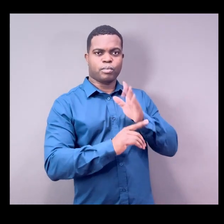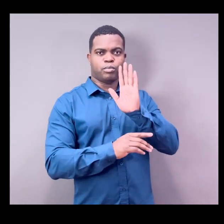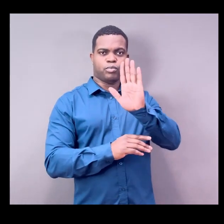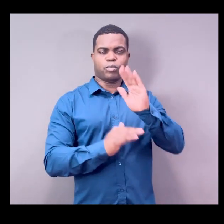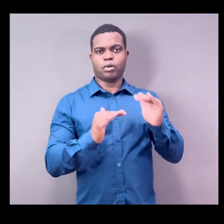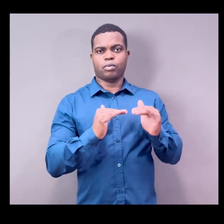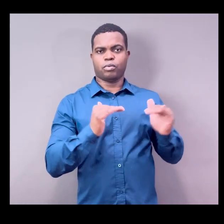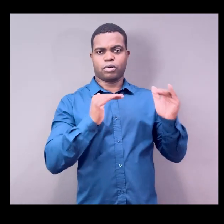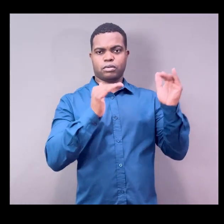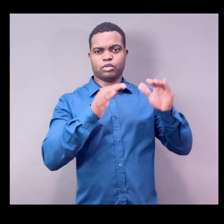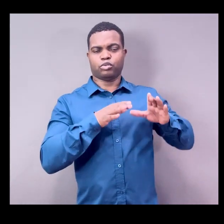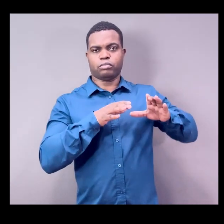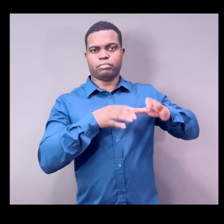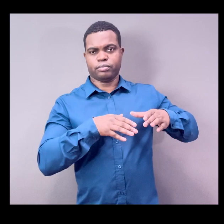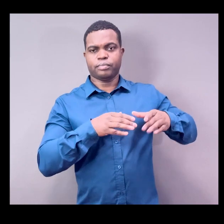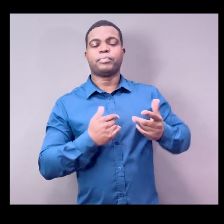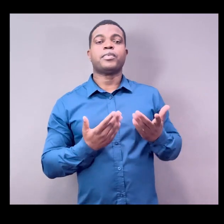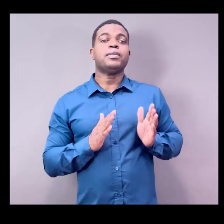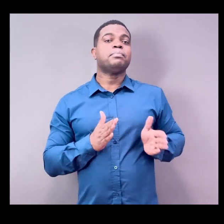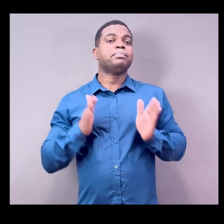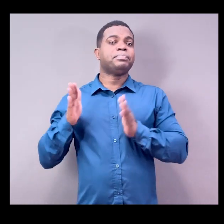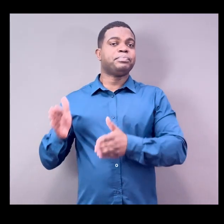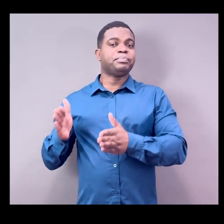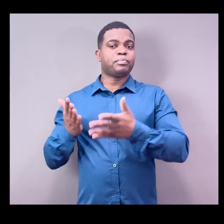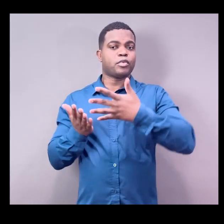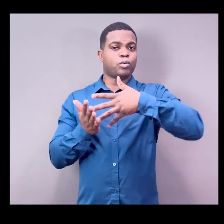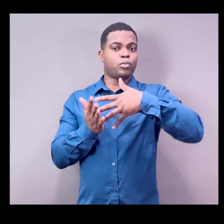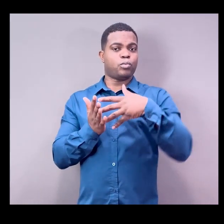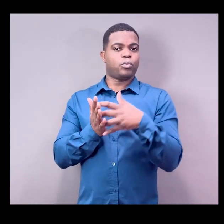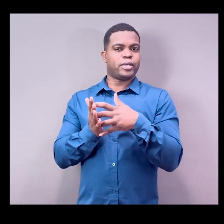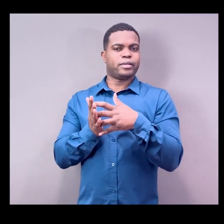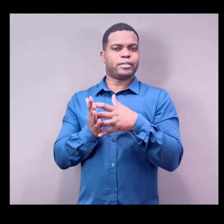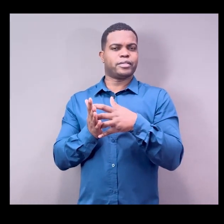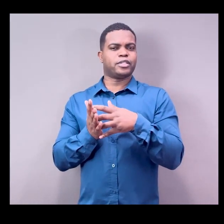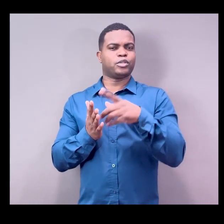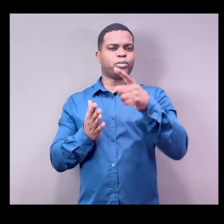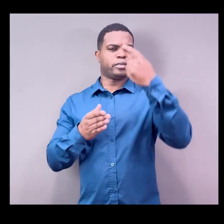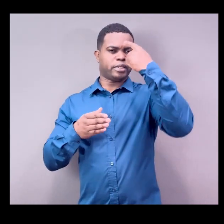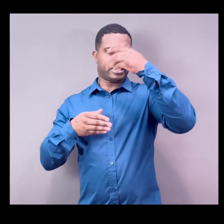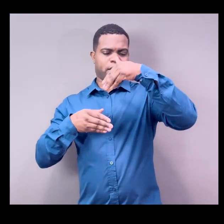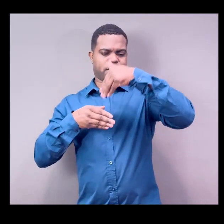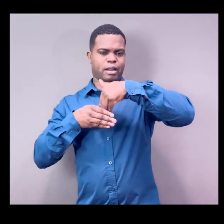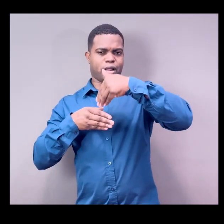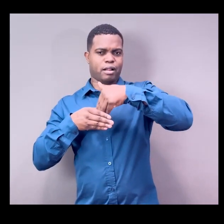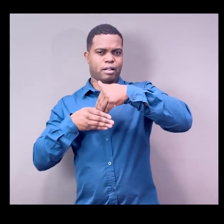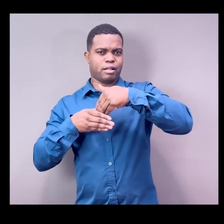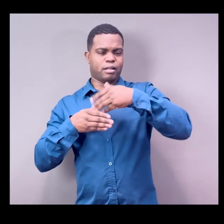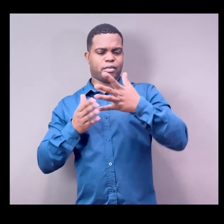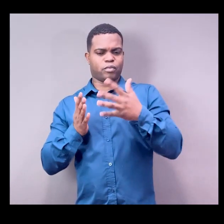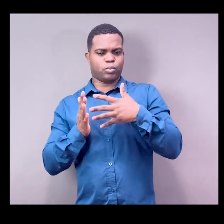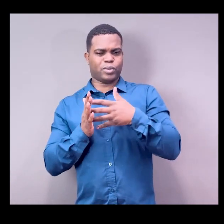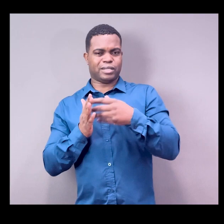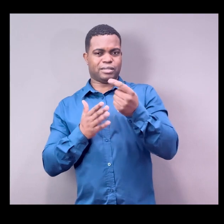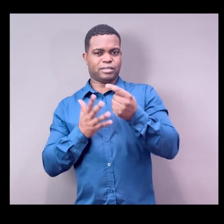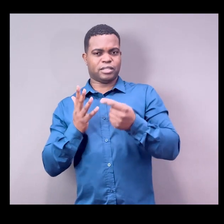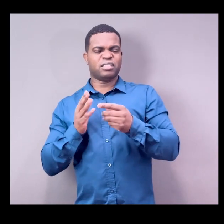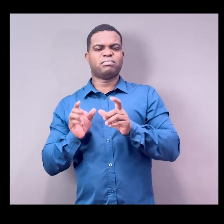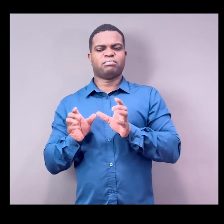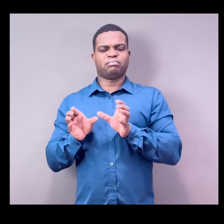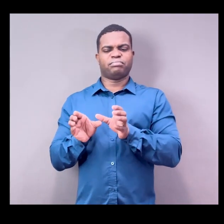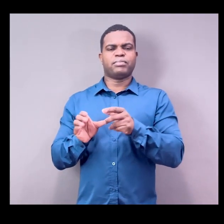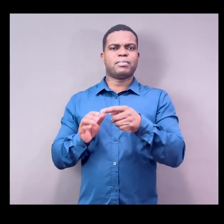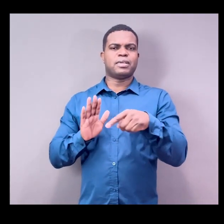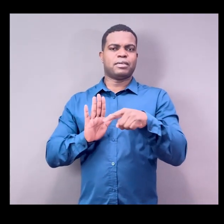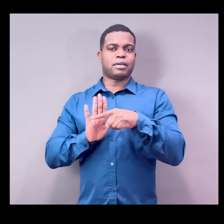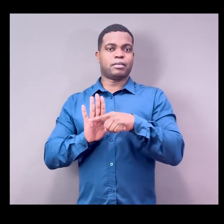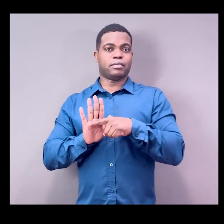mentioned. For the weaknesses, which is also under internal negative, you have